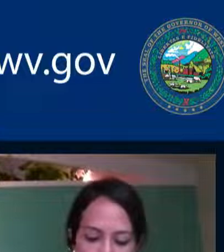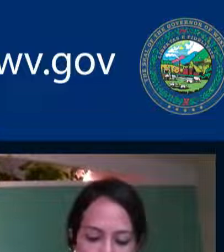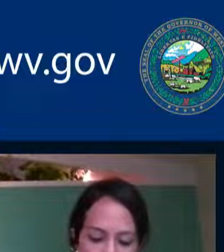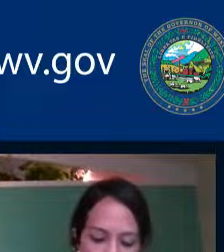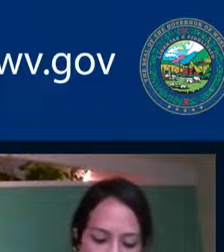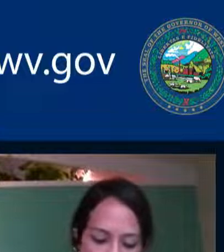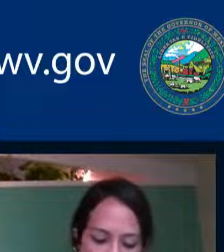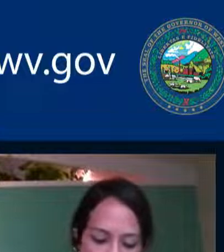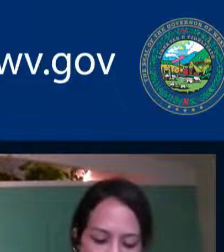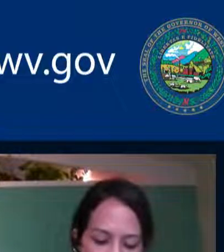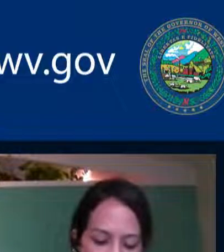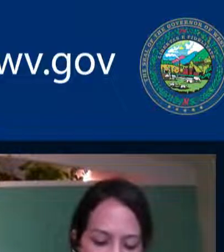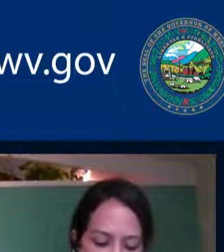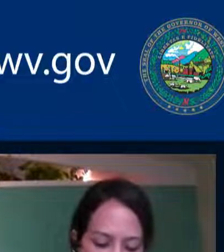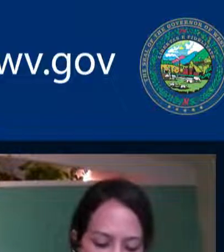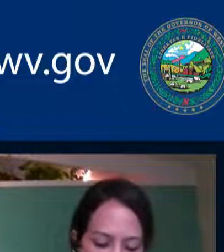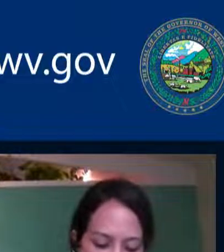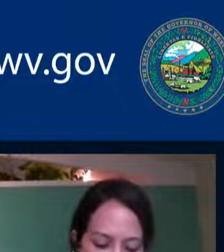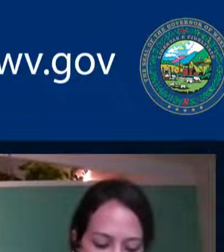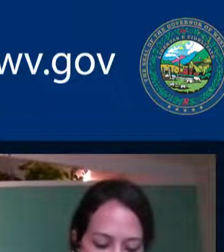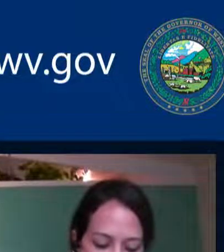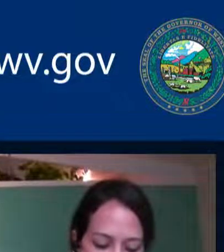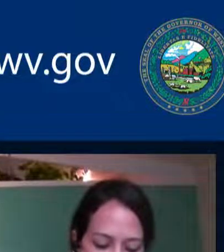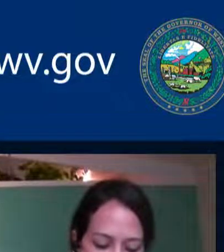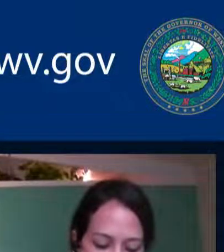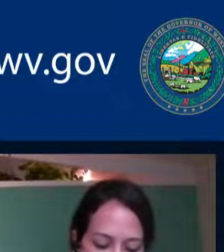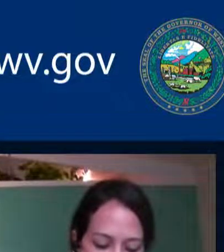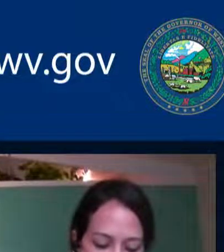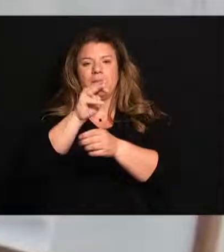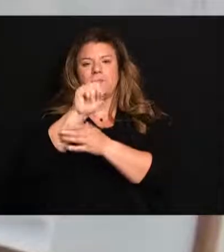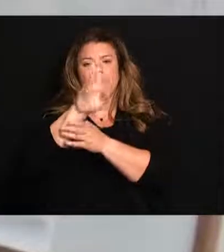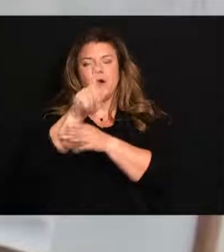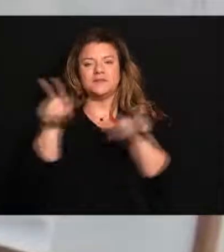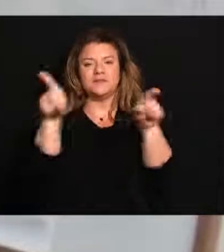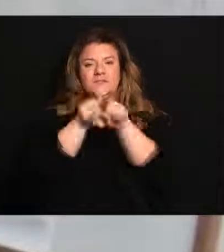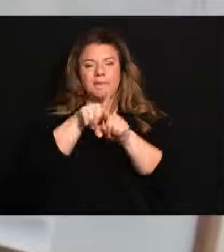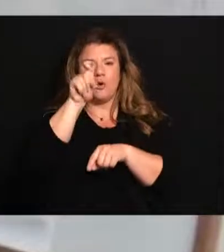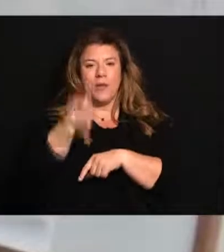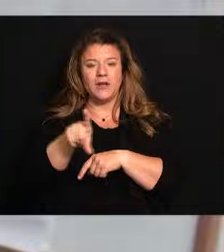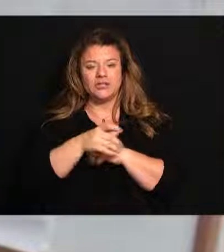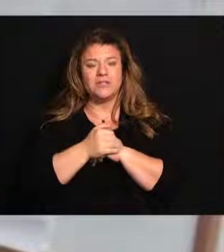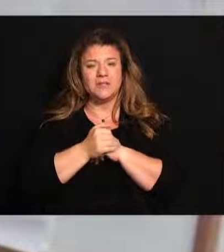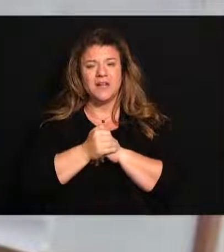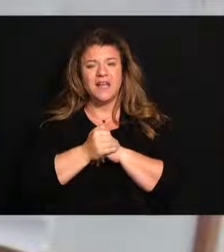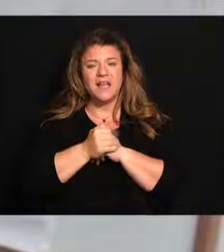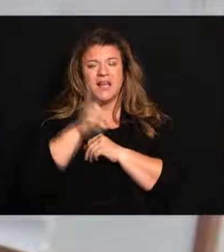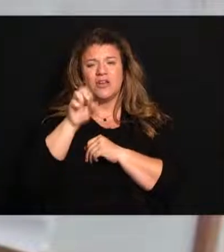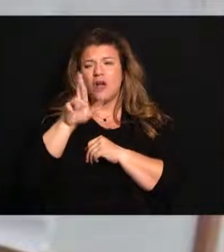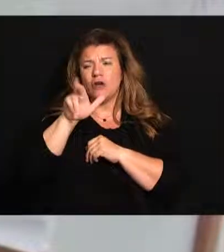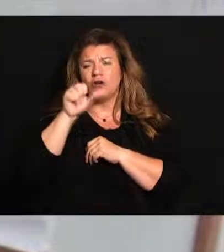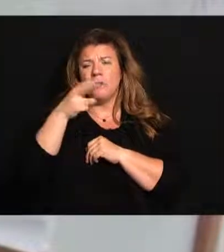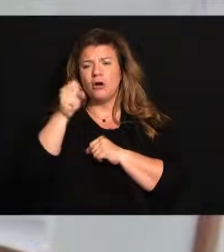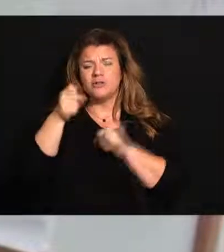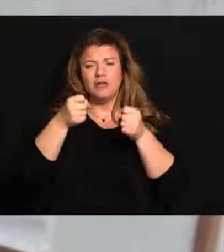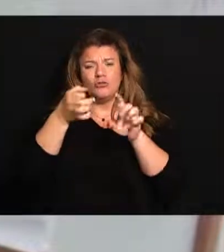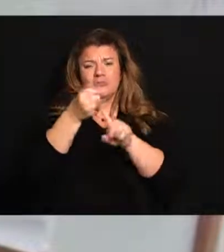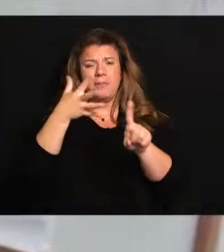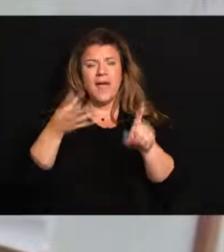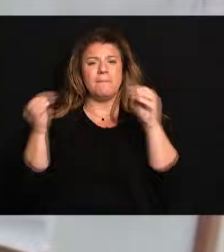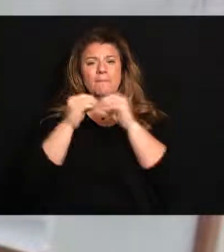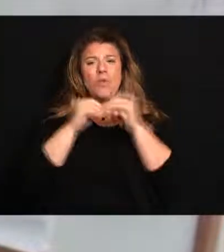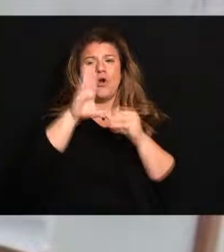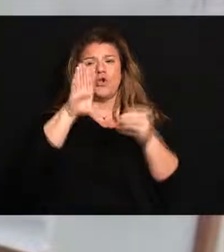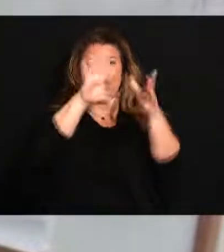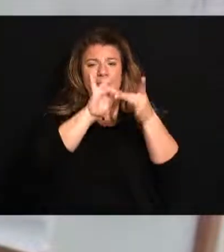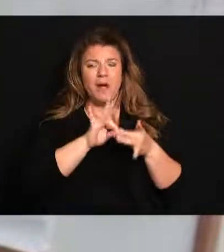Charles Young with WV News. This kind of follows up on Mark's second question there. Dr. Marsh, could you expand a little bit on your comments